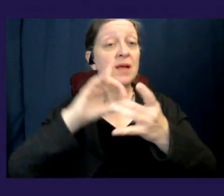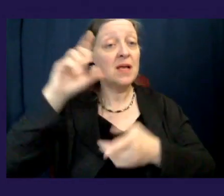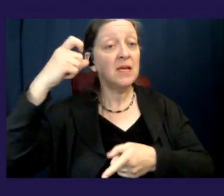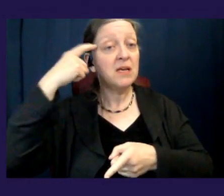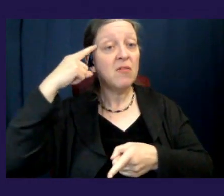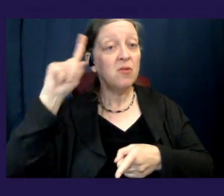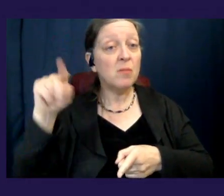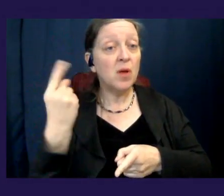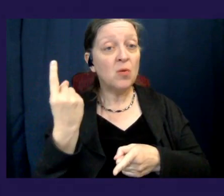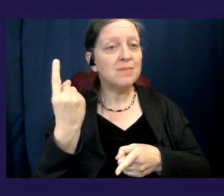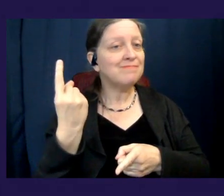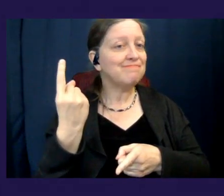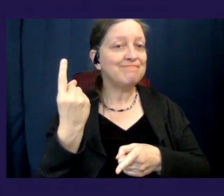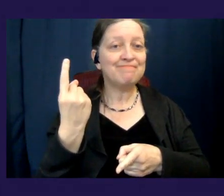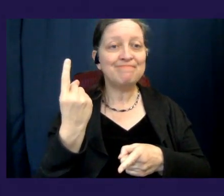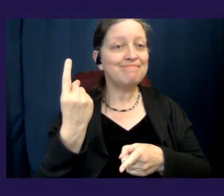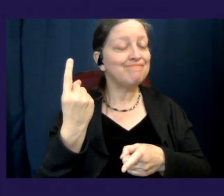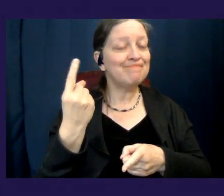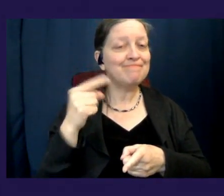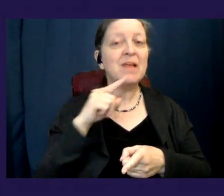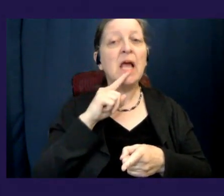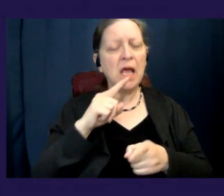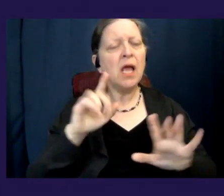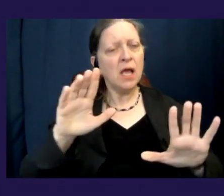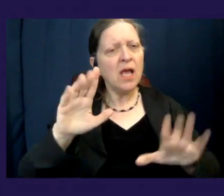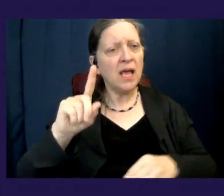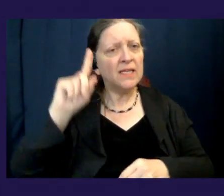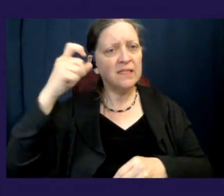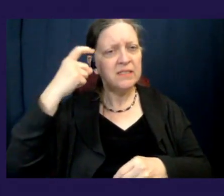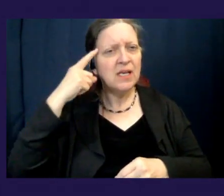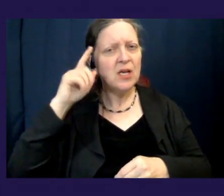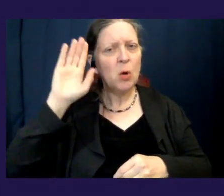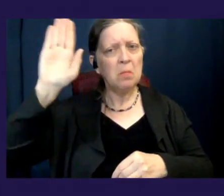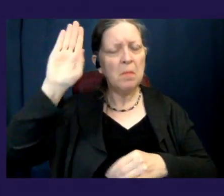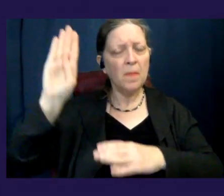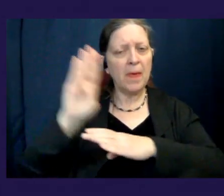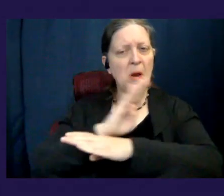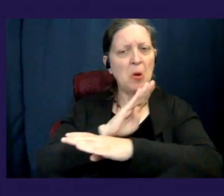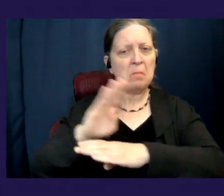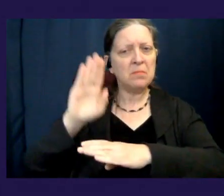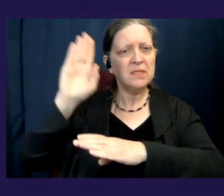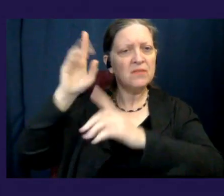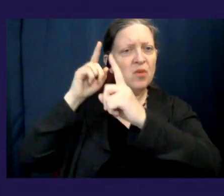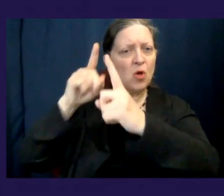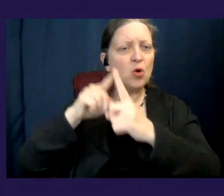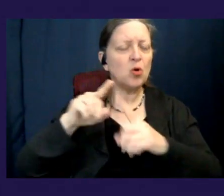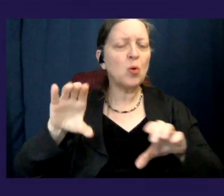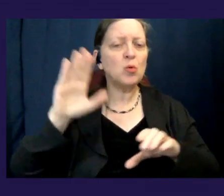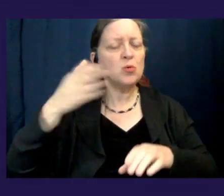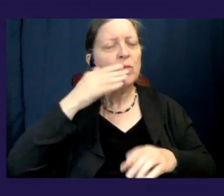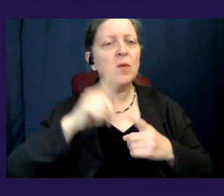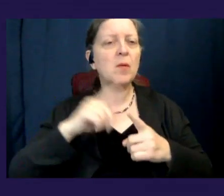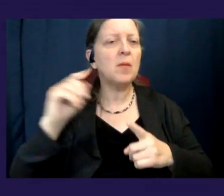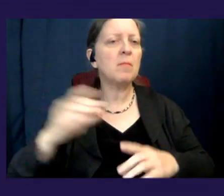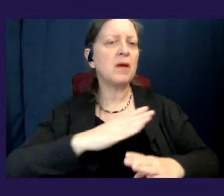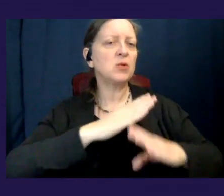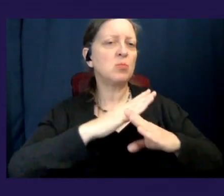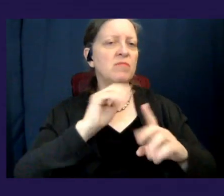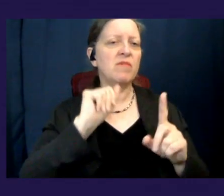Certainly it is the business of government to do its best to prevent fraud and to ensure that people